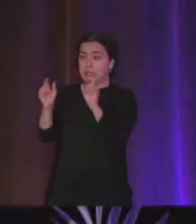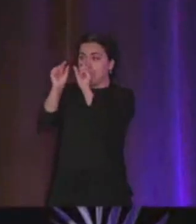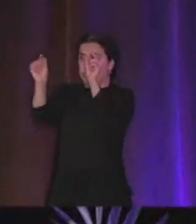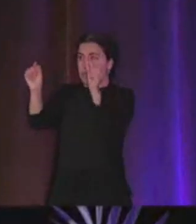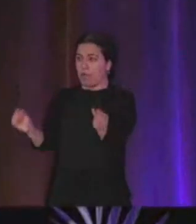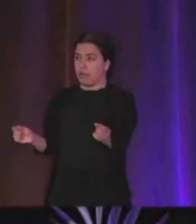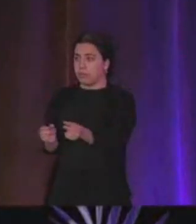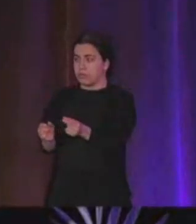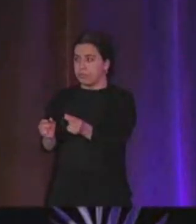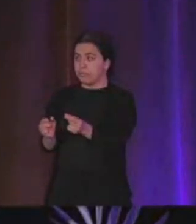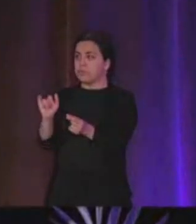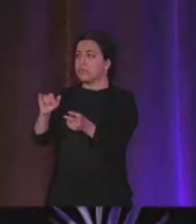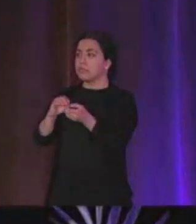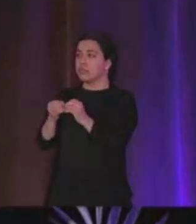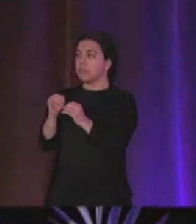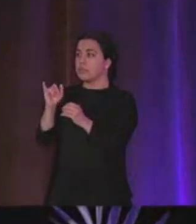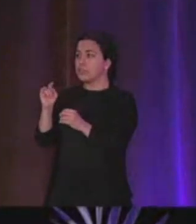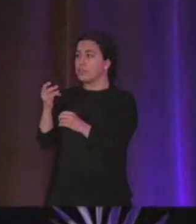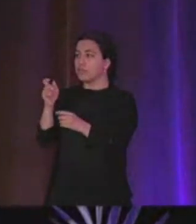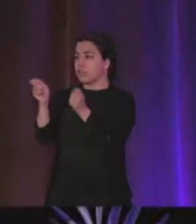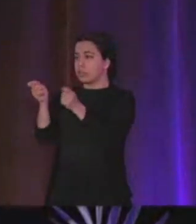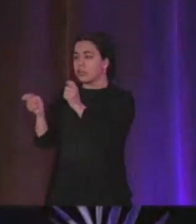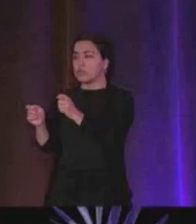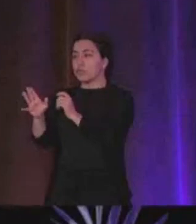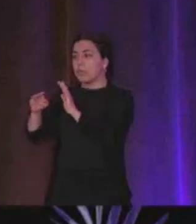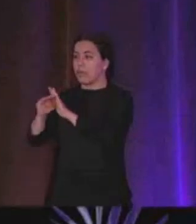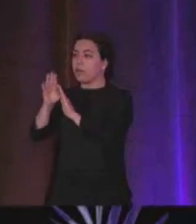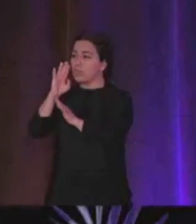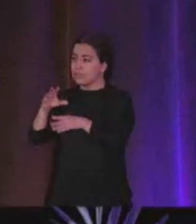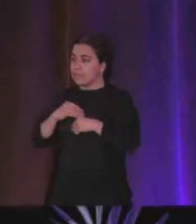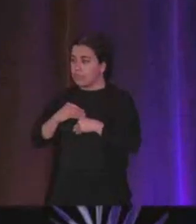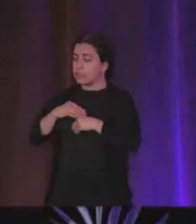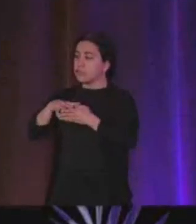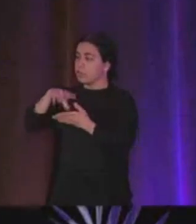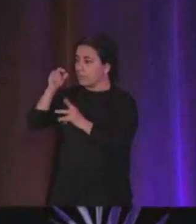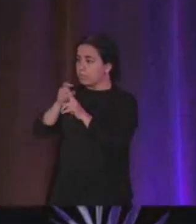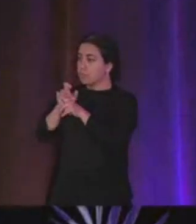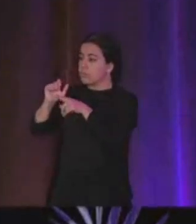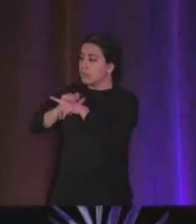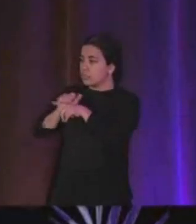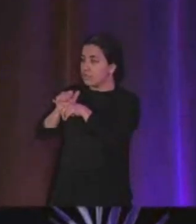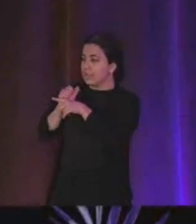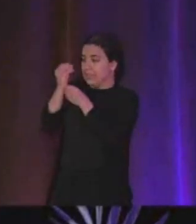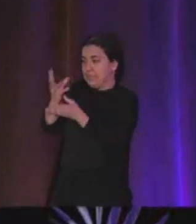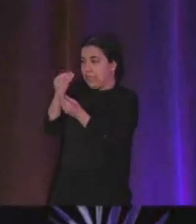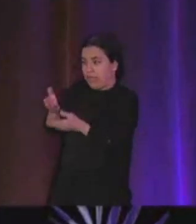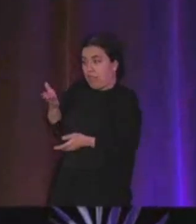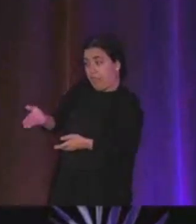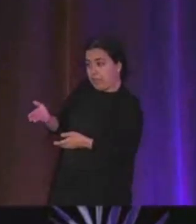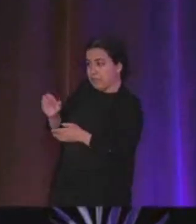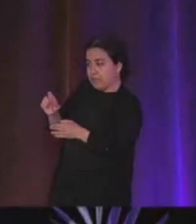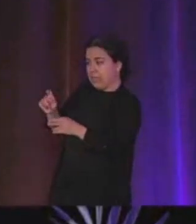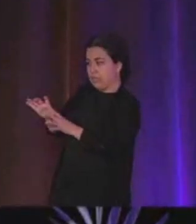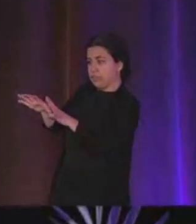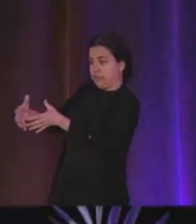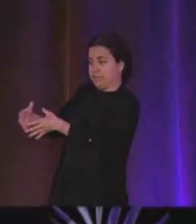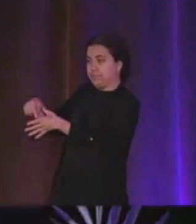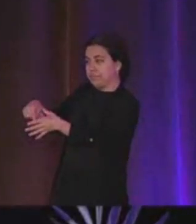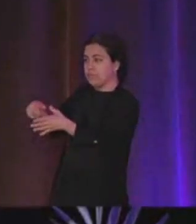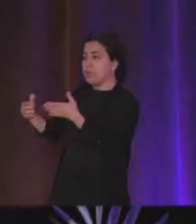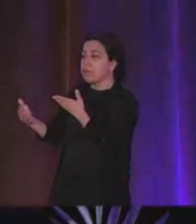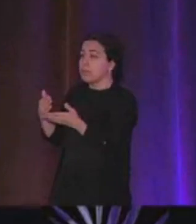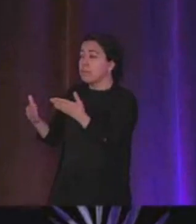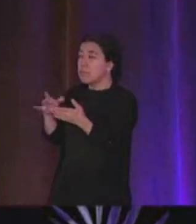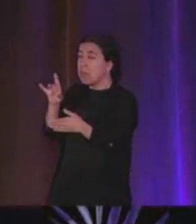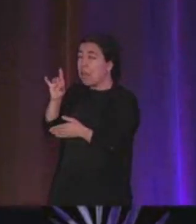by the epochs is number of iterations your model will take to learn from the training data set, and validation split something like